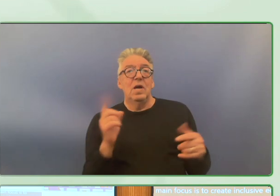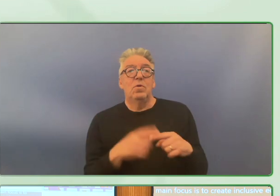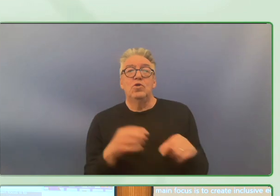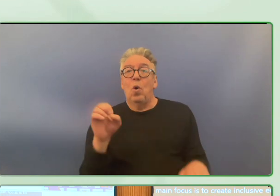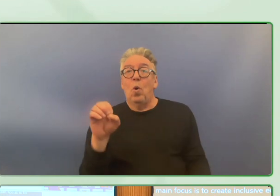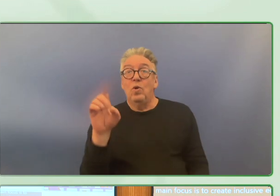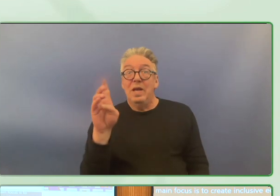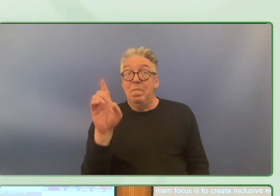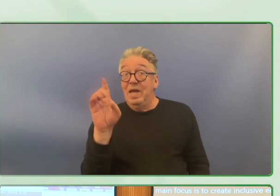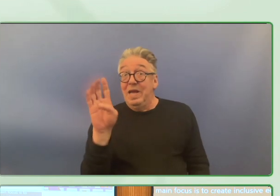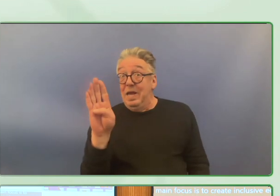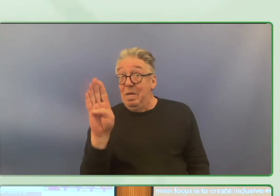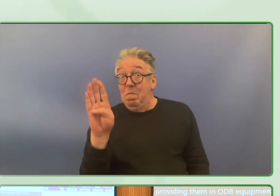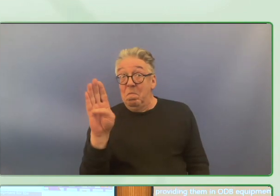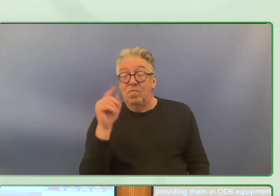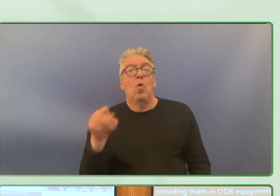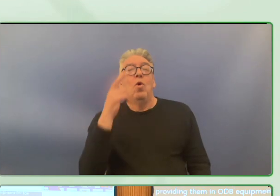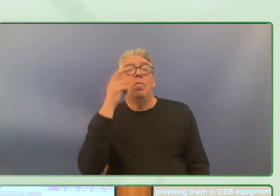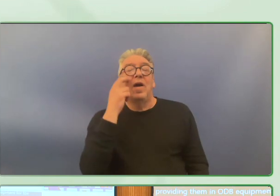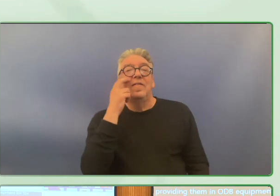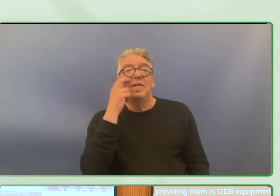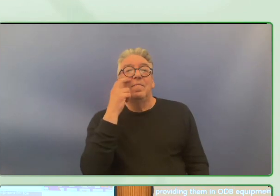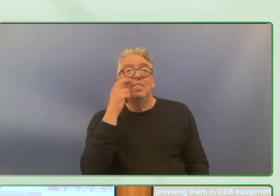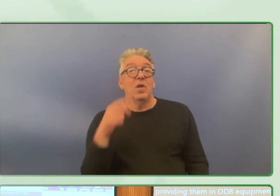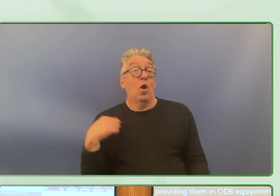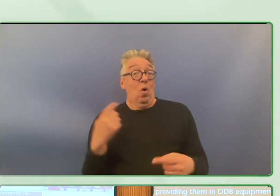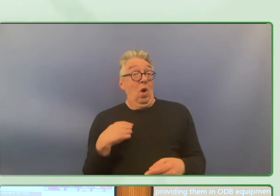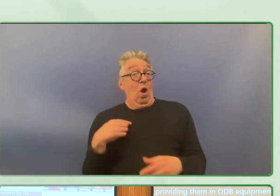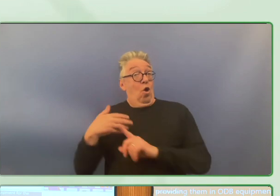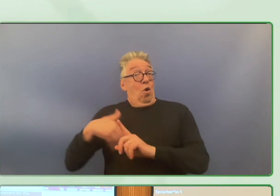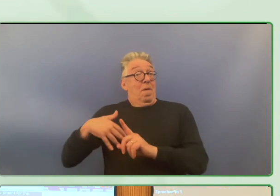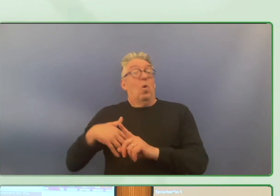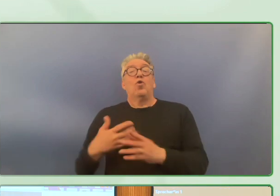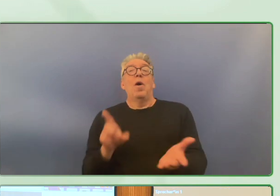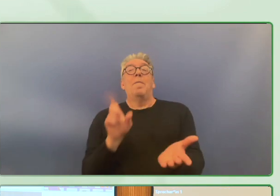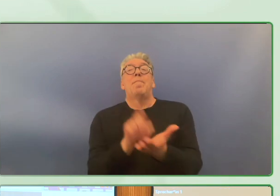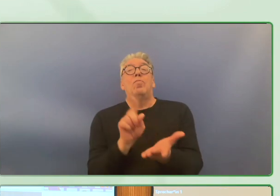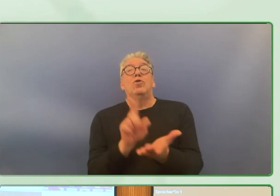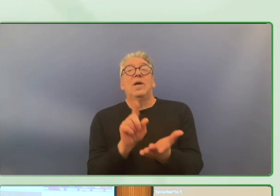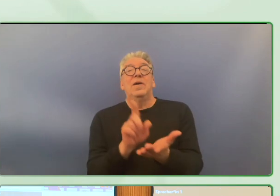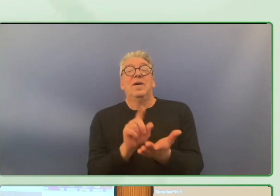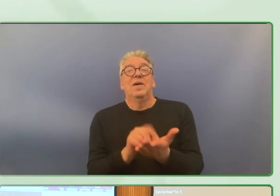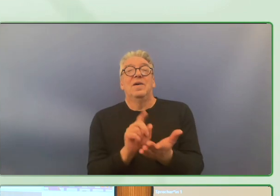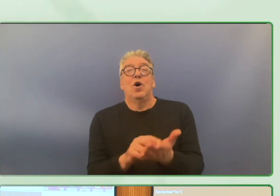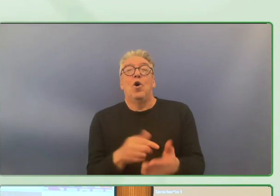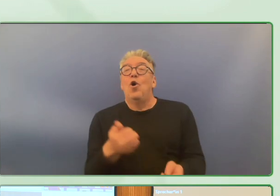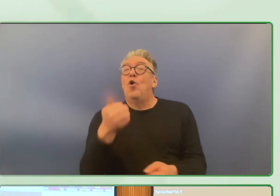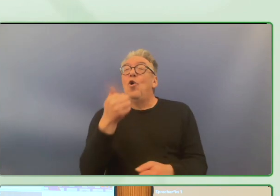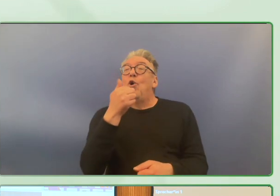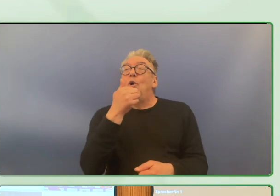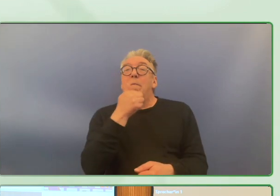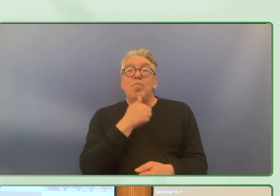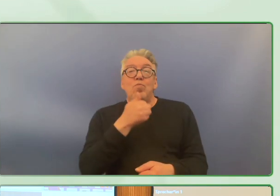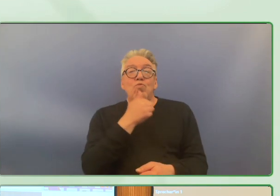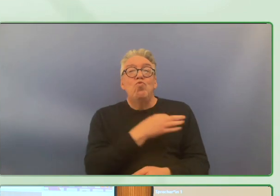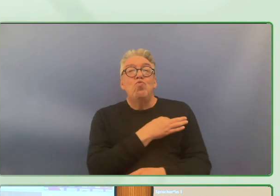So we come from a background of publishing, and most of the time in the private sector, publishing industry don't do